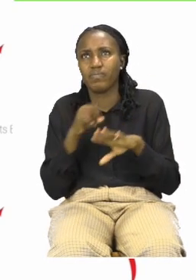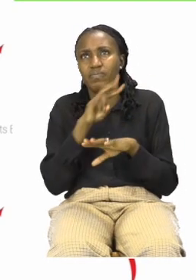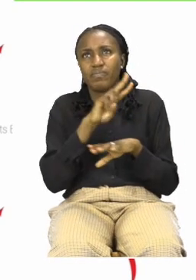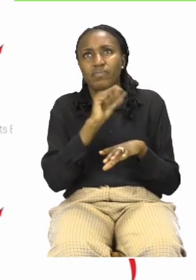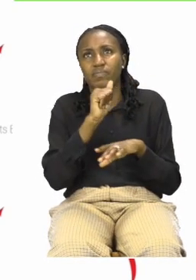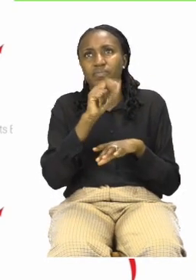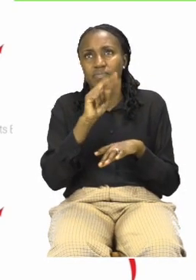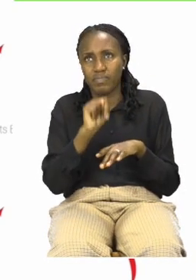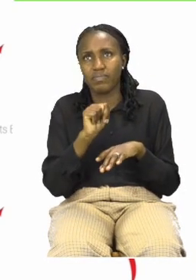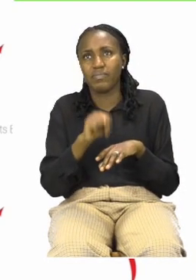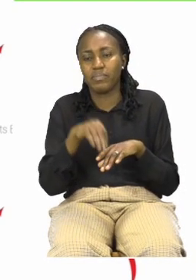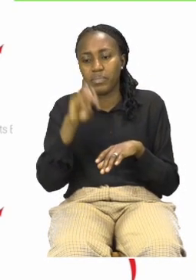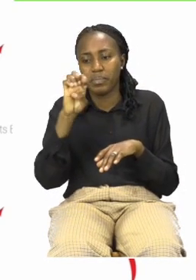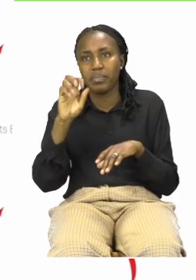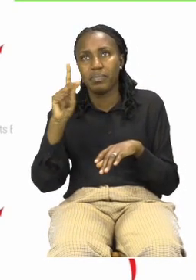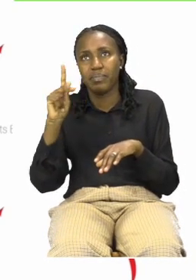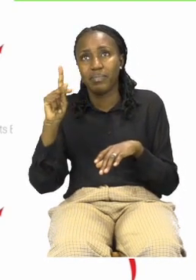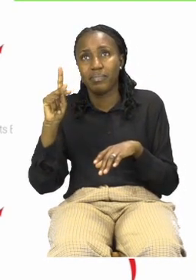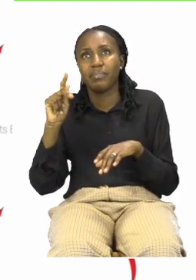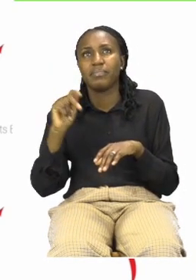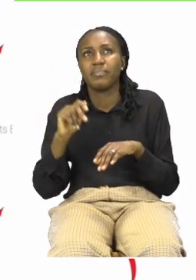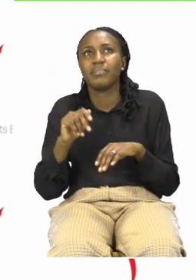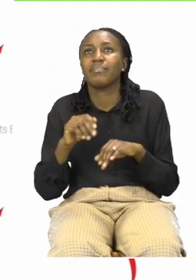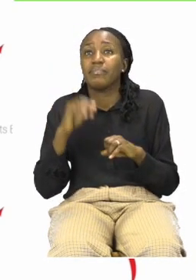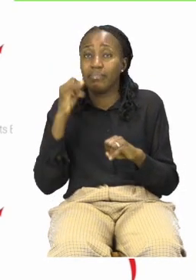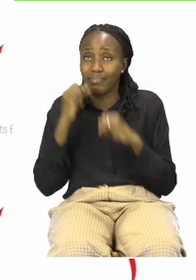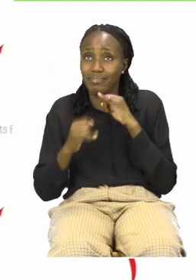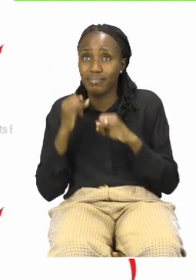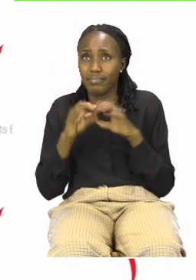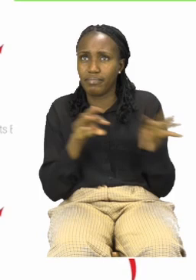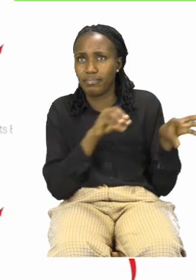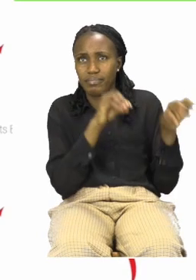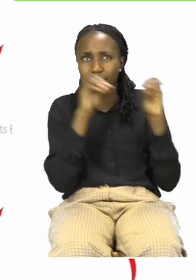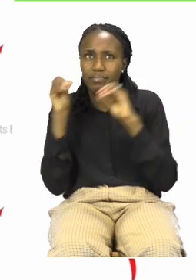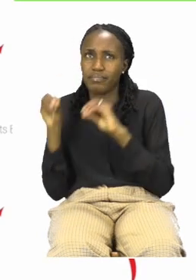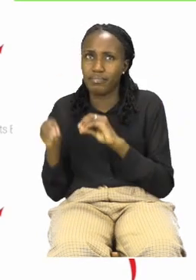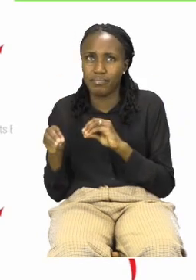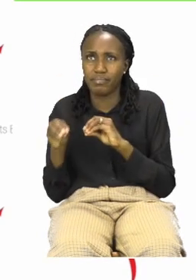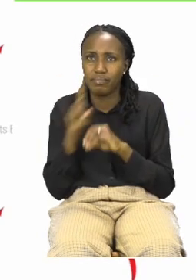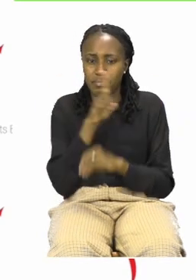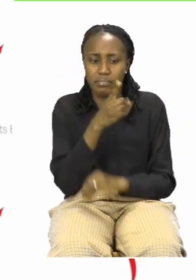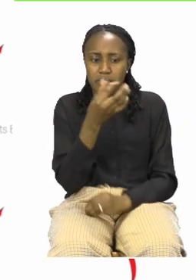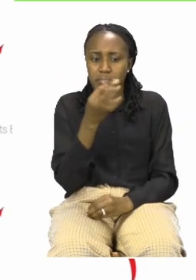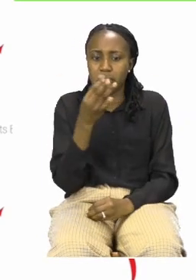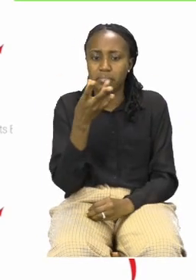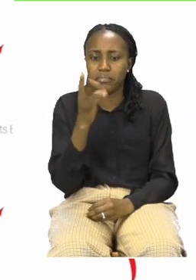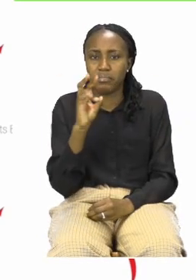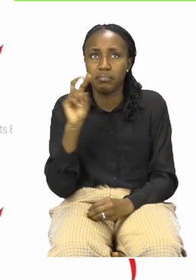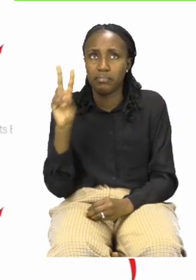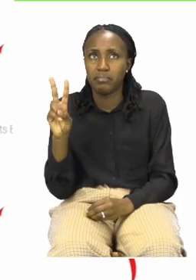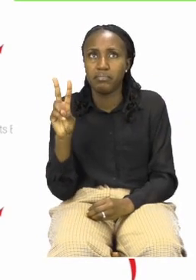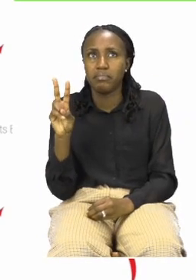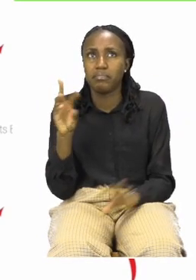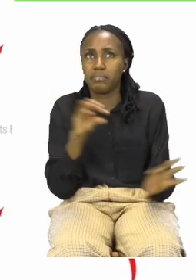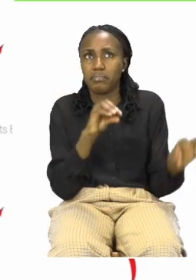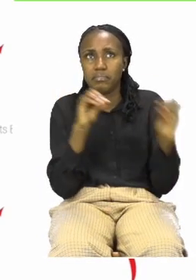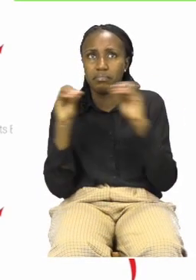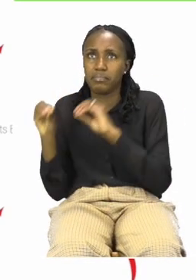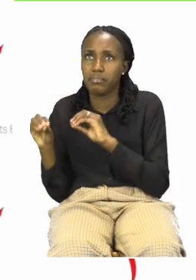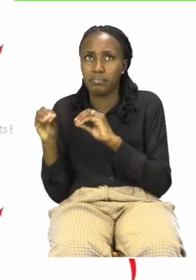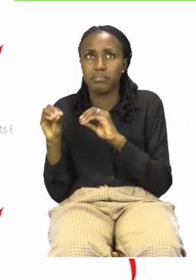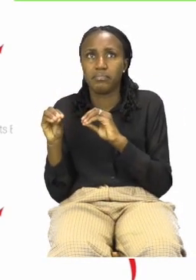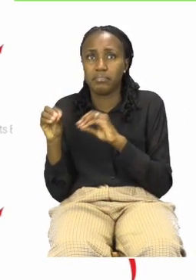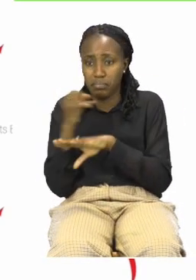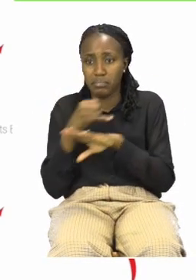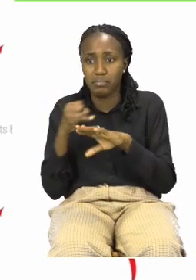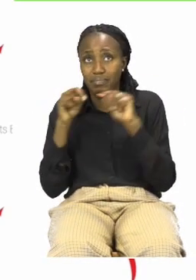That was the second golf course, and then finally they moved in 1972. They moved to the current